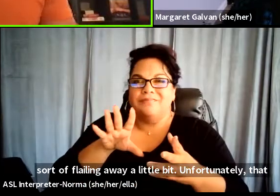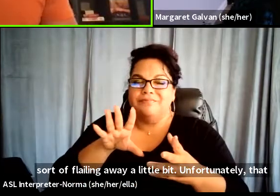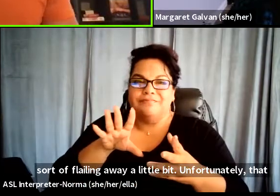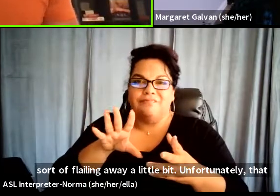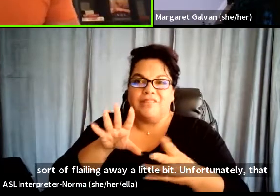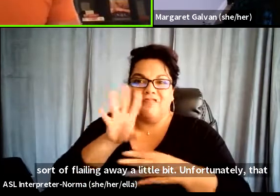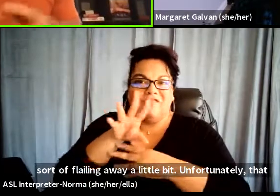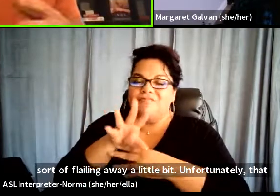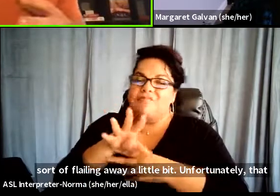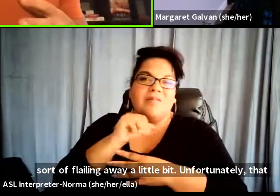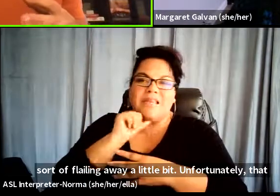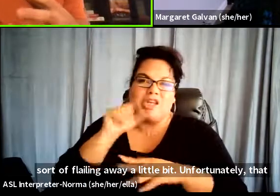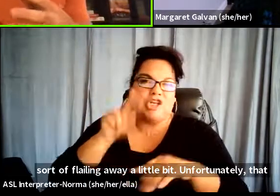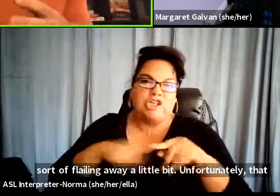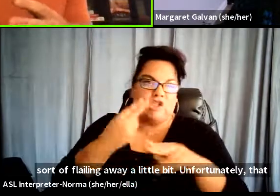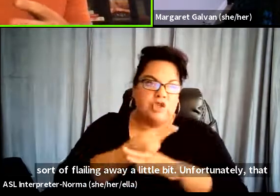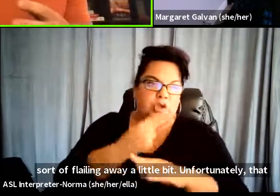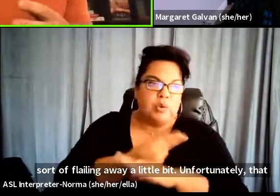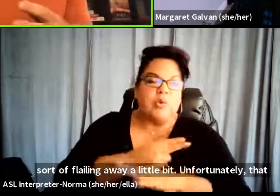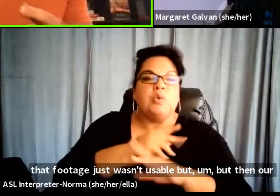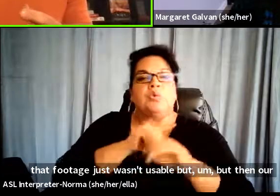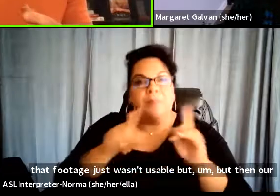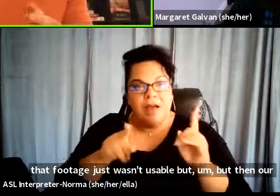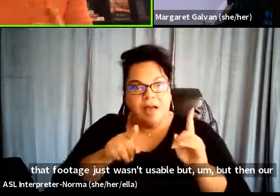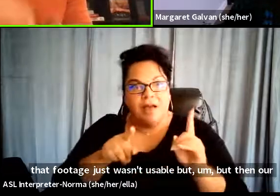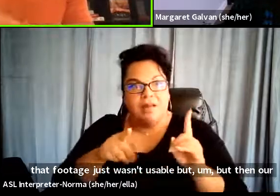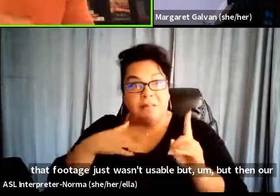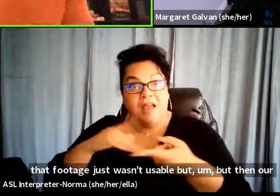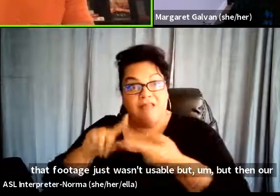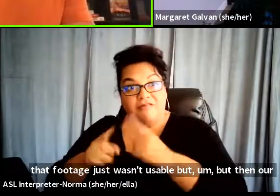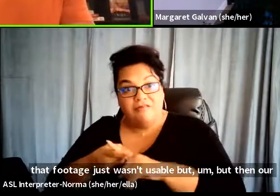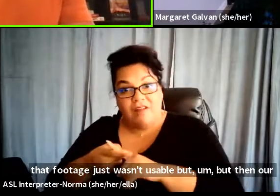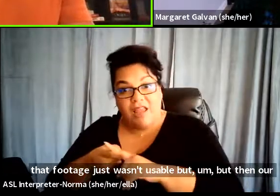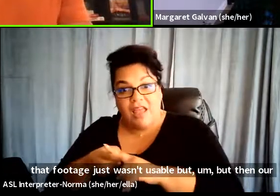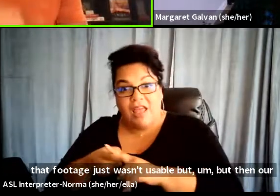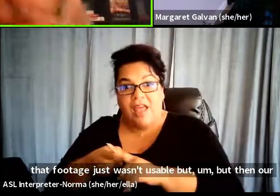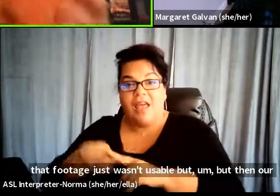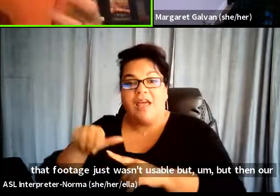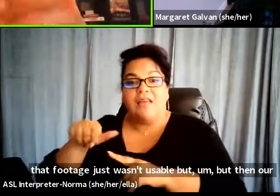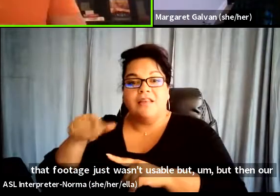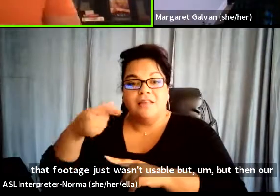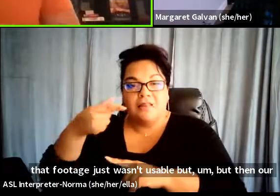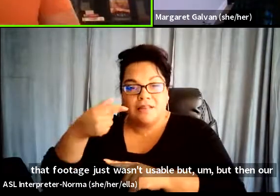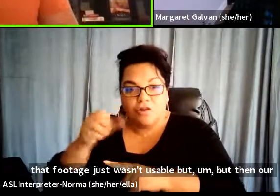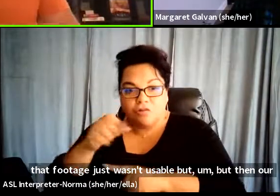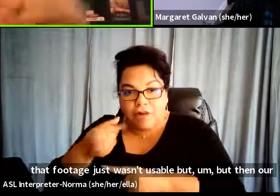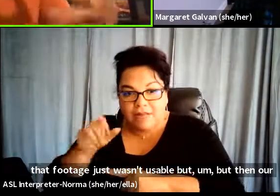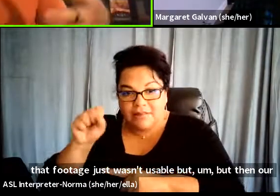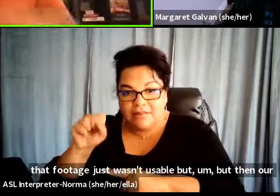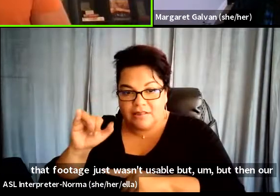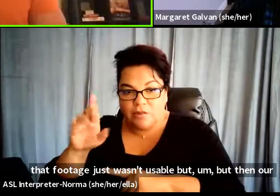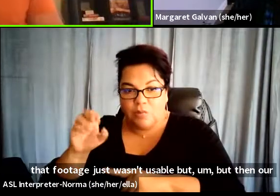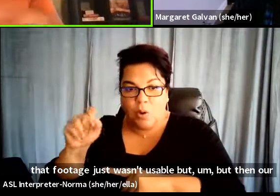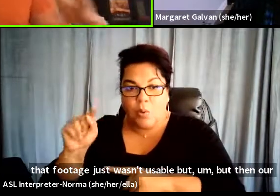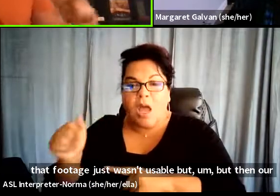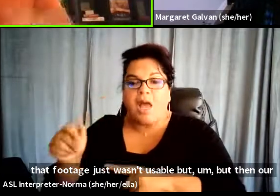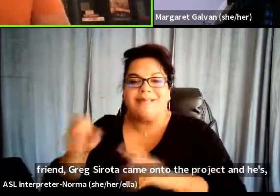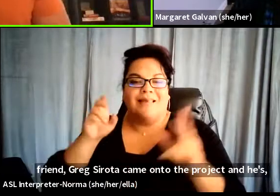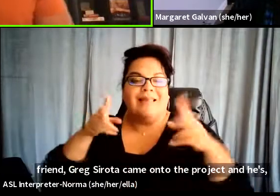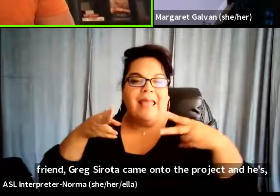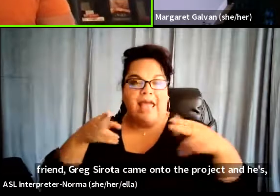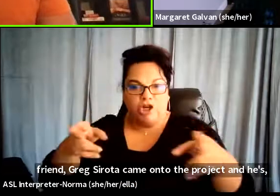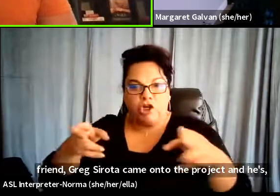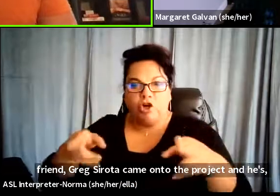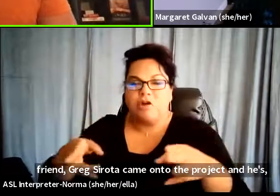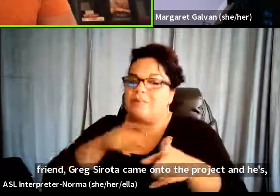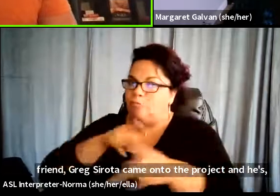but, um, but then, um, our friend, uh, Greg Sabroda came onto the project and he's, uh, he's an editor, a professional editor